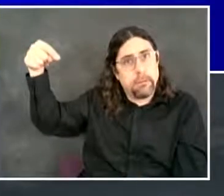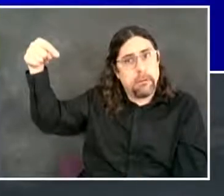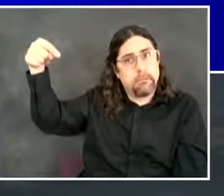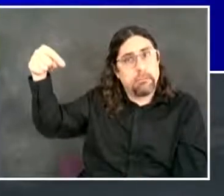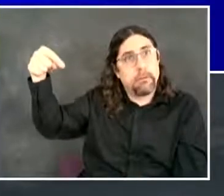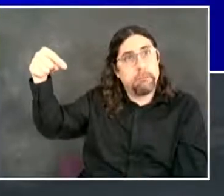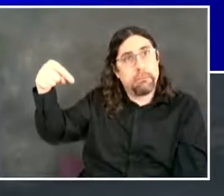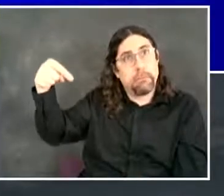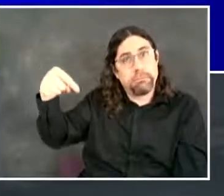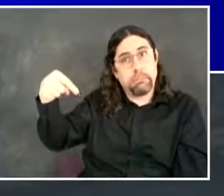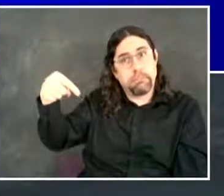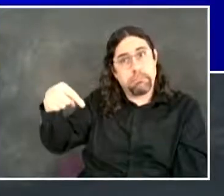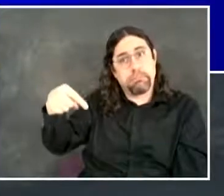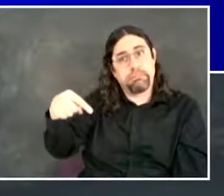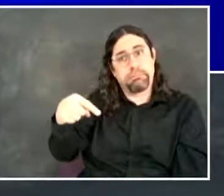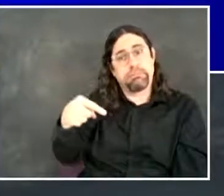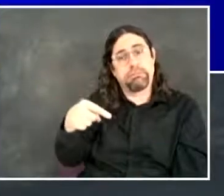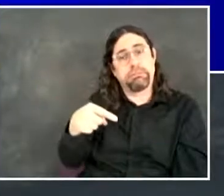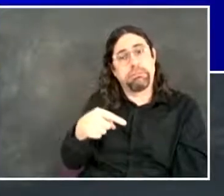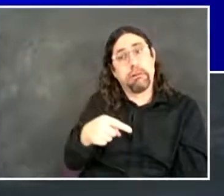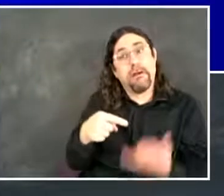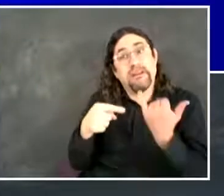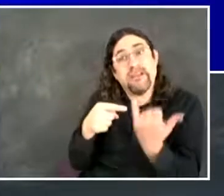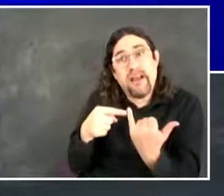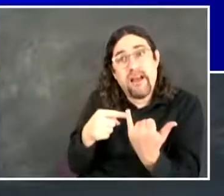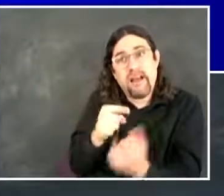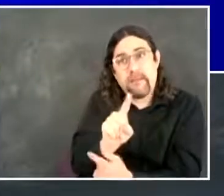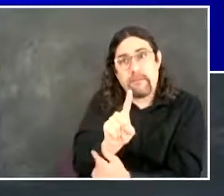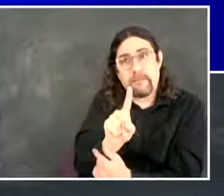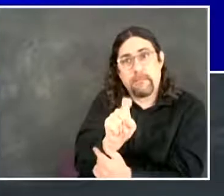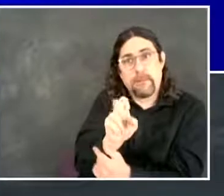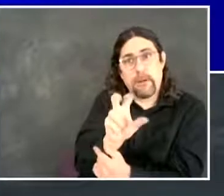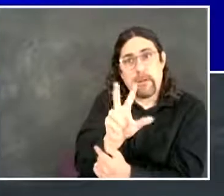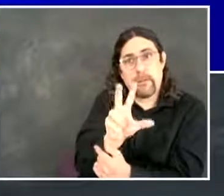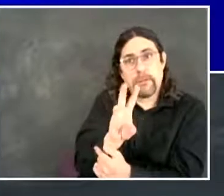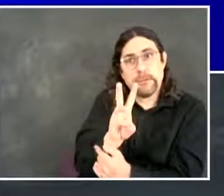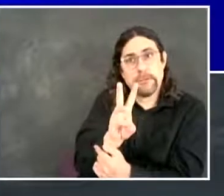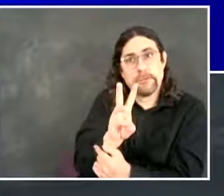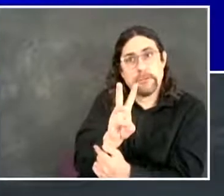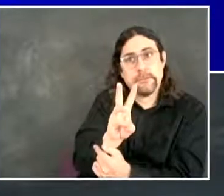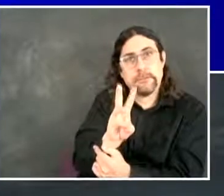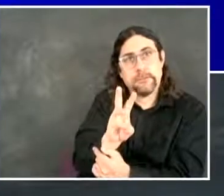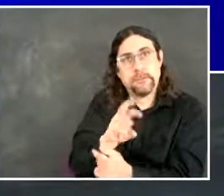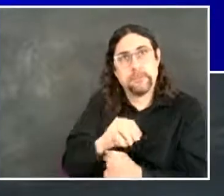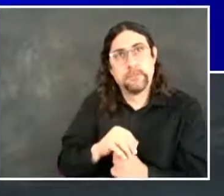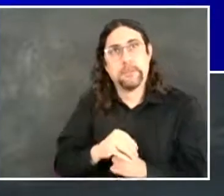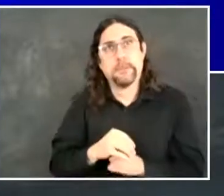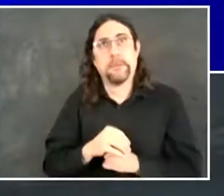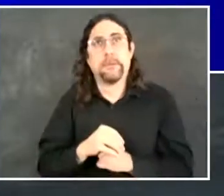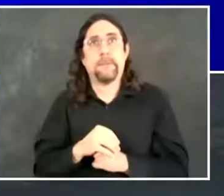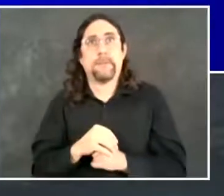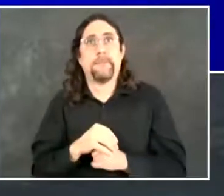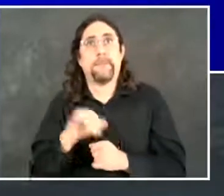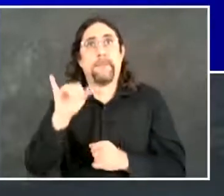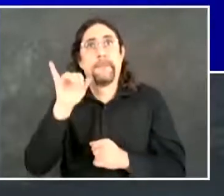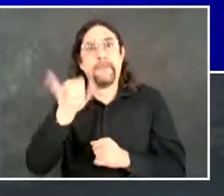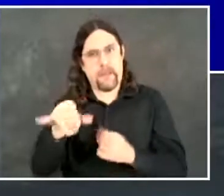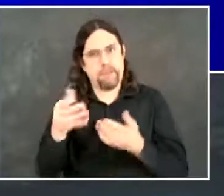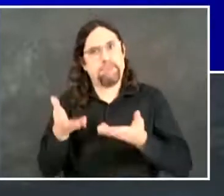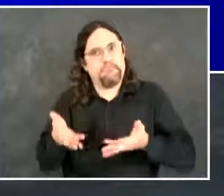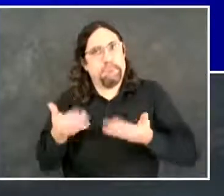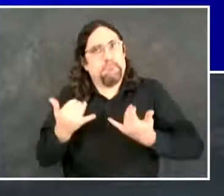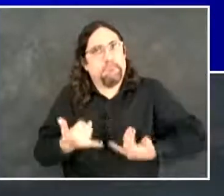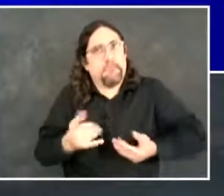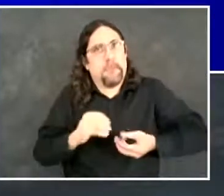the numbers I told you a moment ago. Overall, the number of new positive tests, the number of people who have passed away,